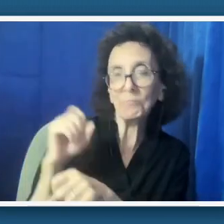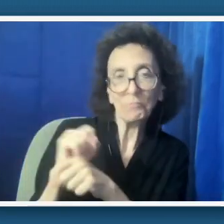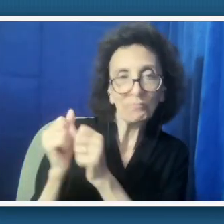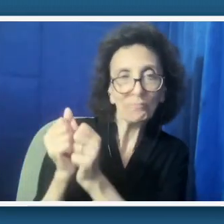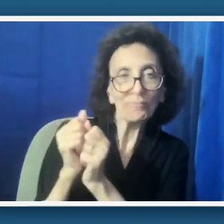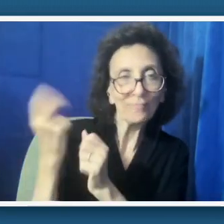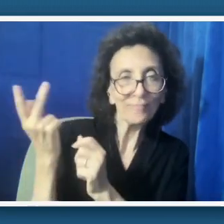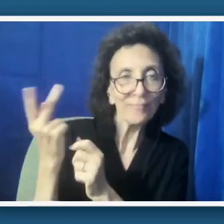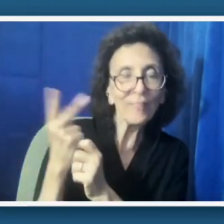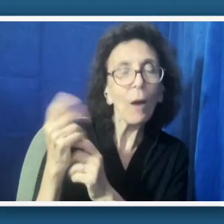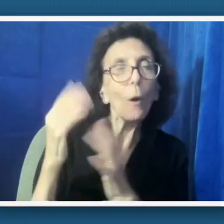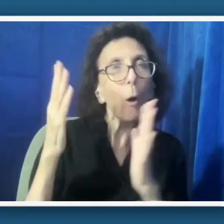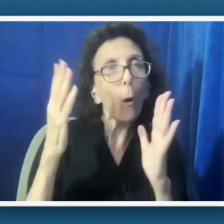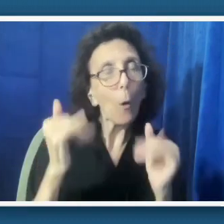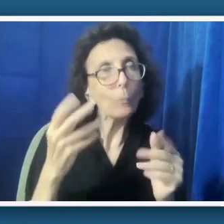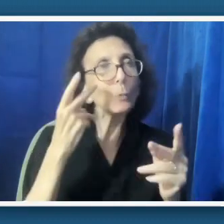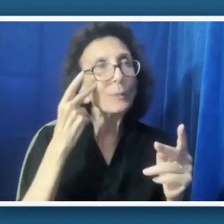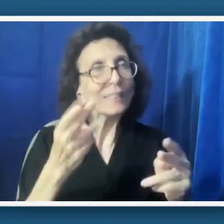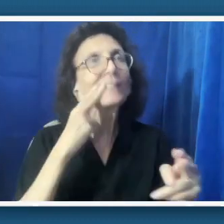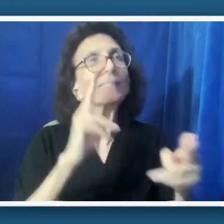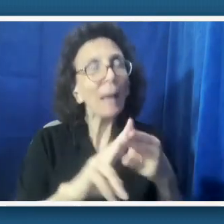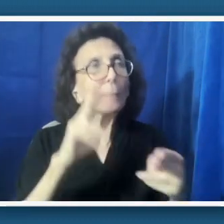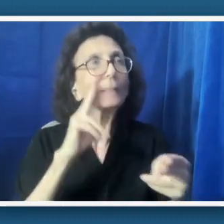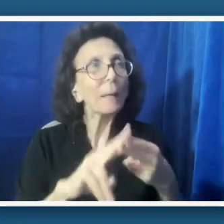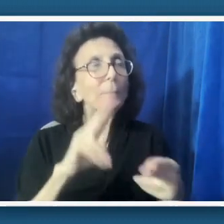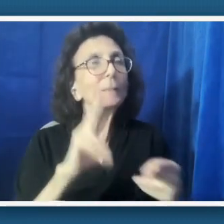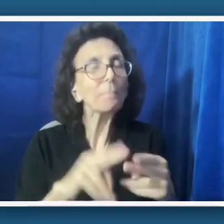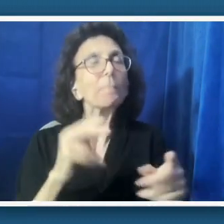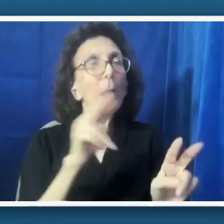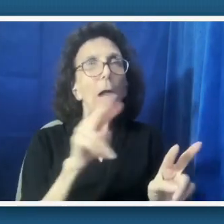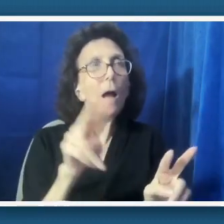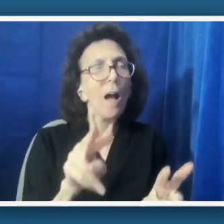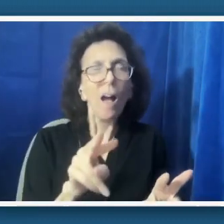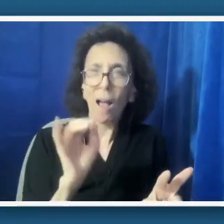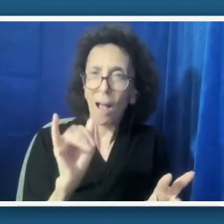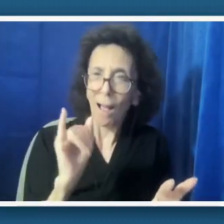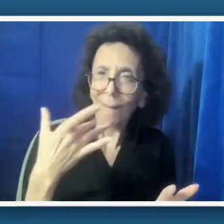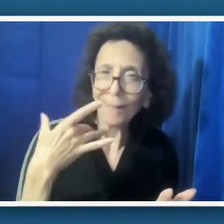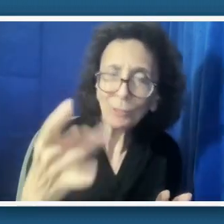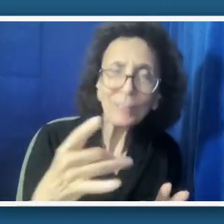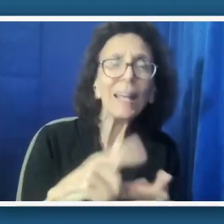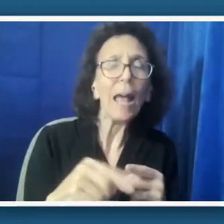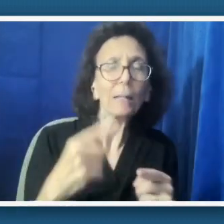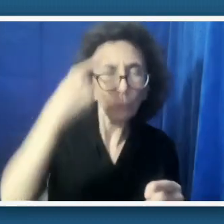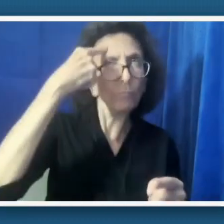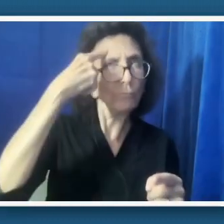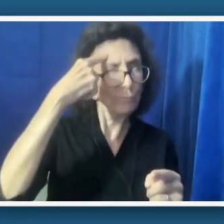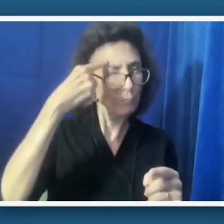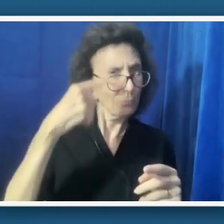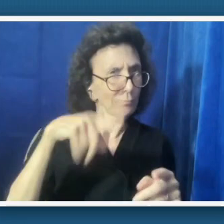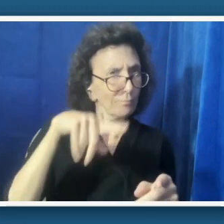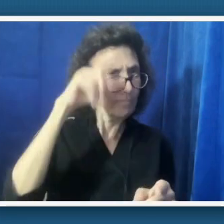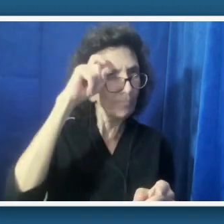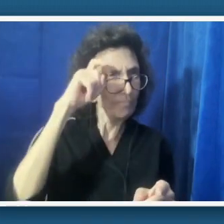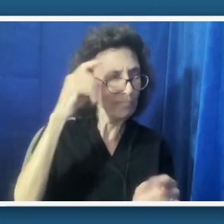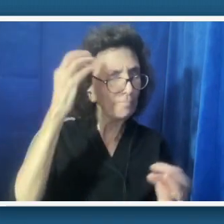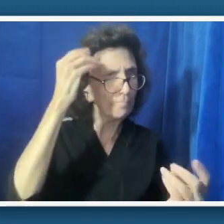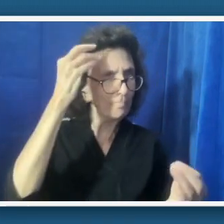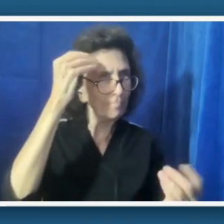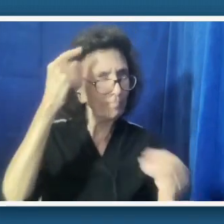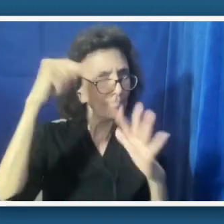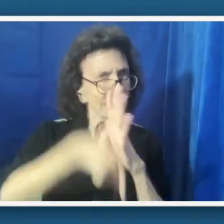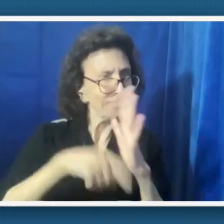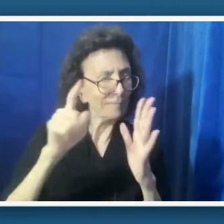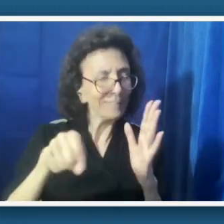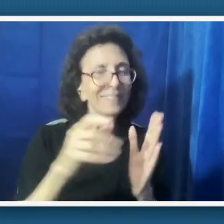of postal-related content today both interesting and challenging. The Postal Museum is